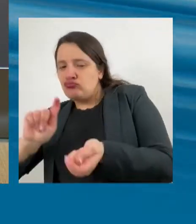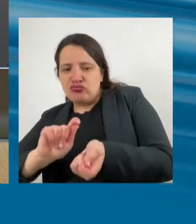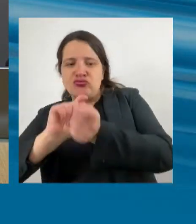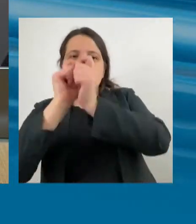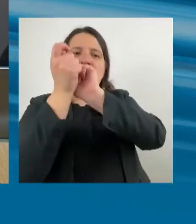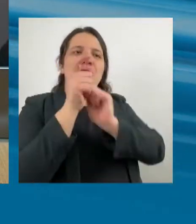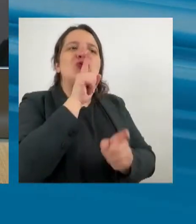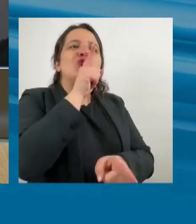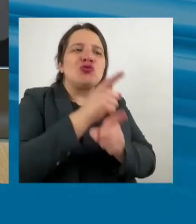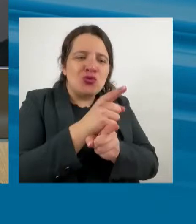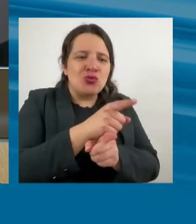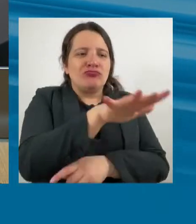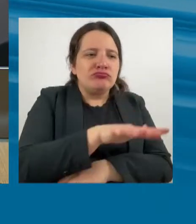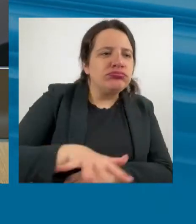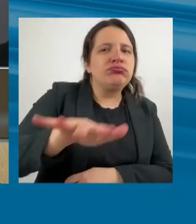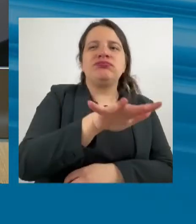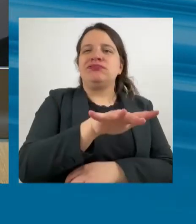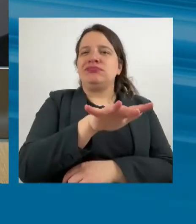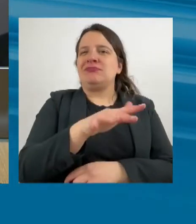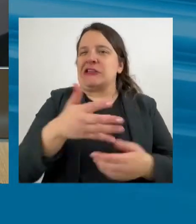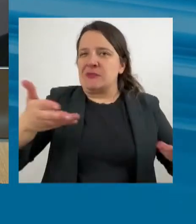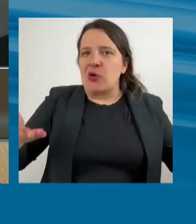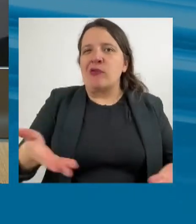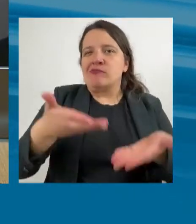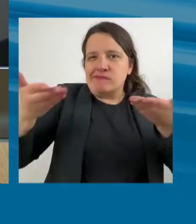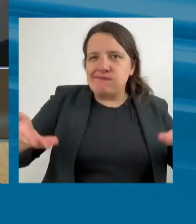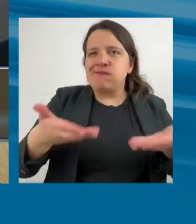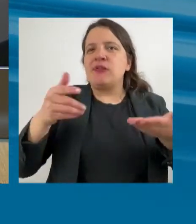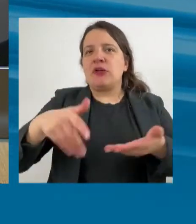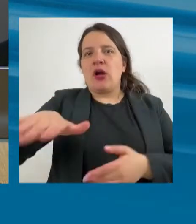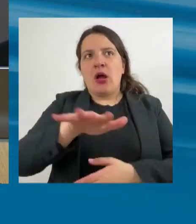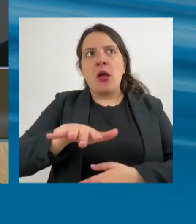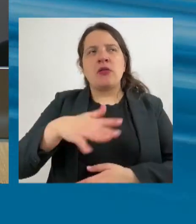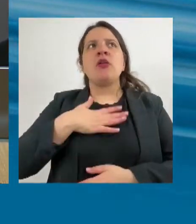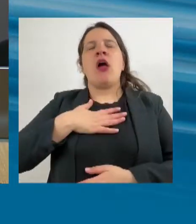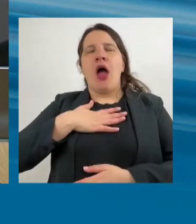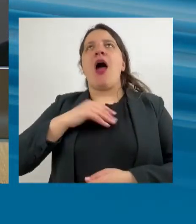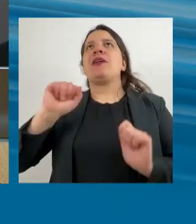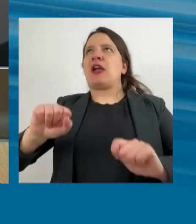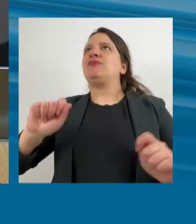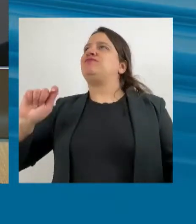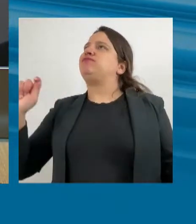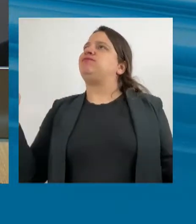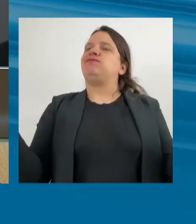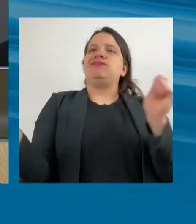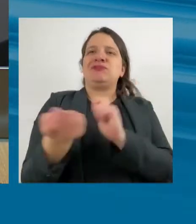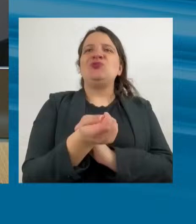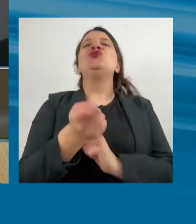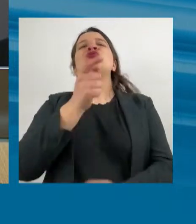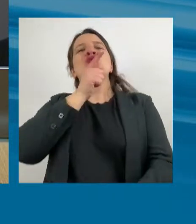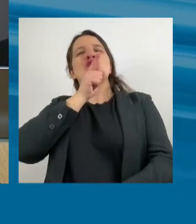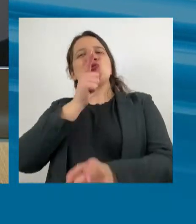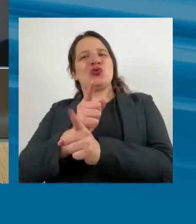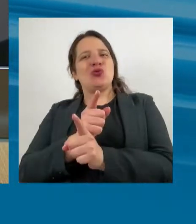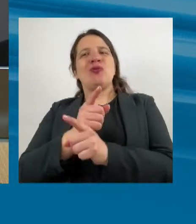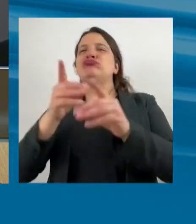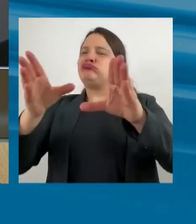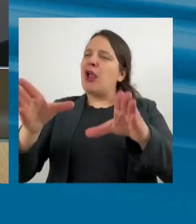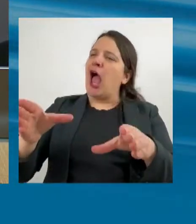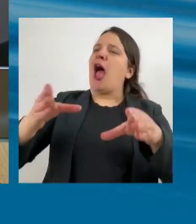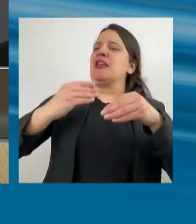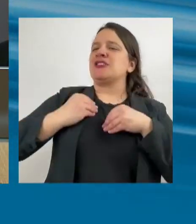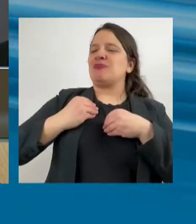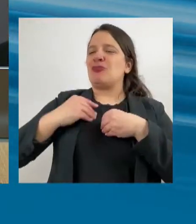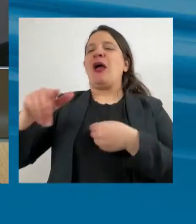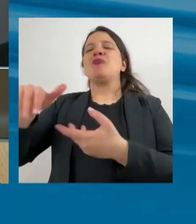receive this kind of change and transformation at a level that they can absorb and hopefully be able to do a longer-term work